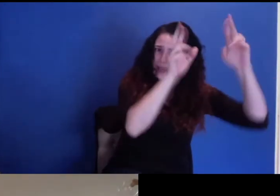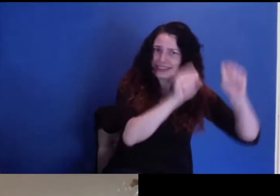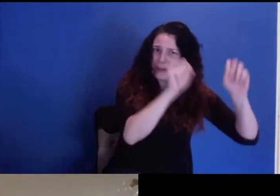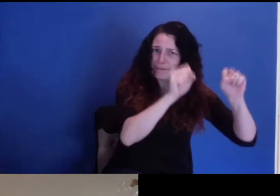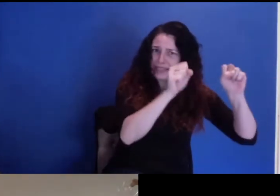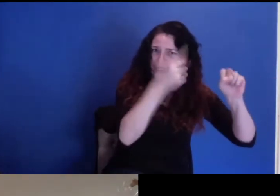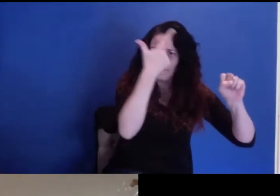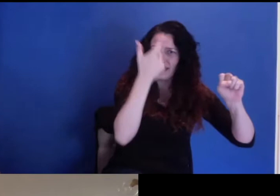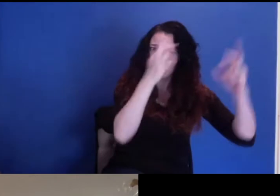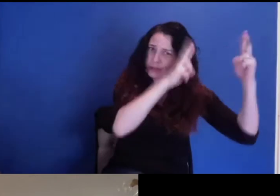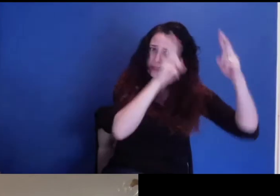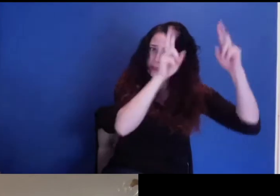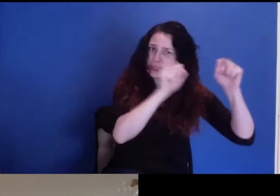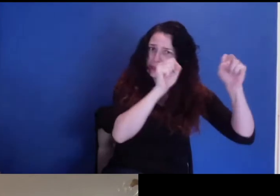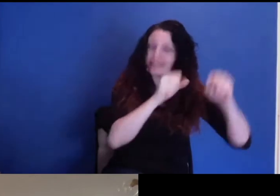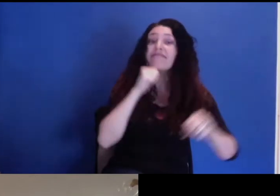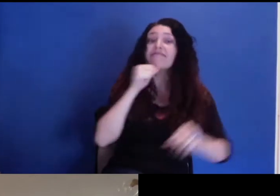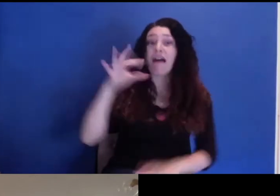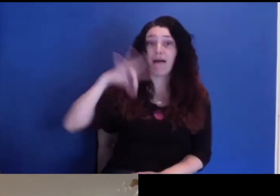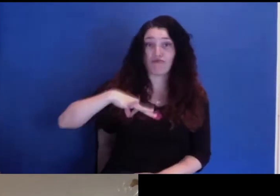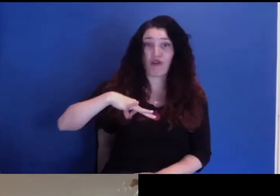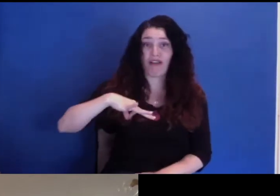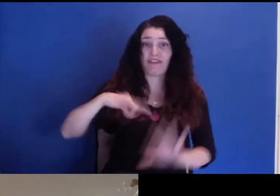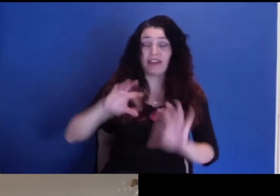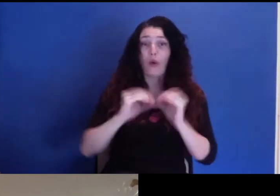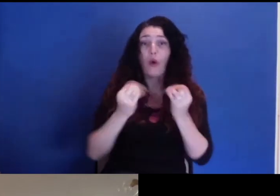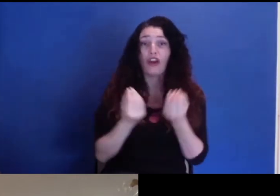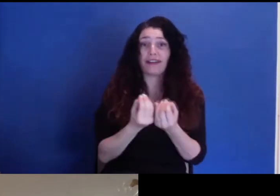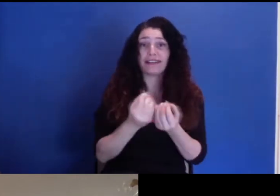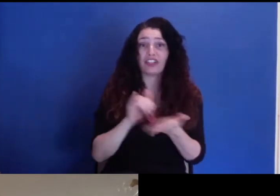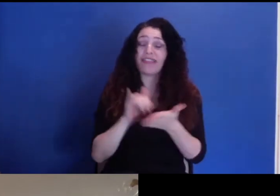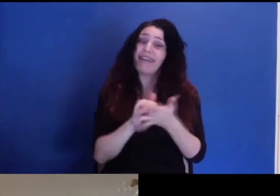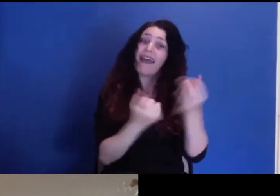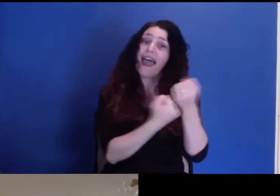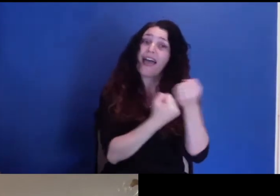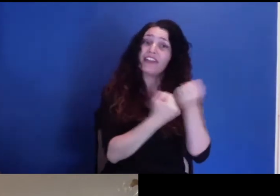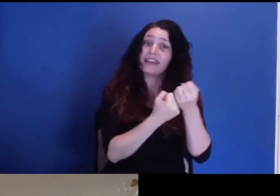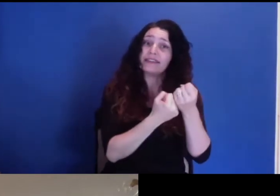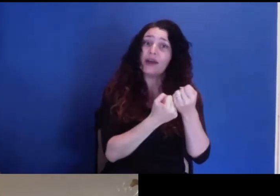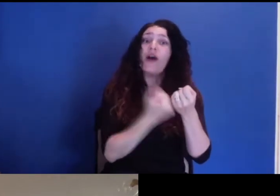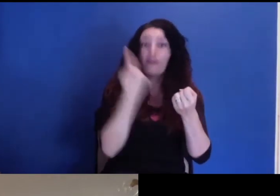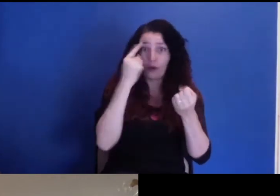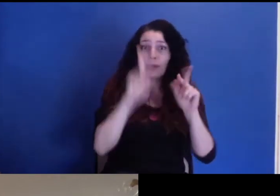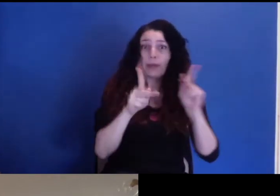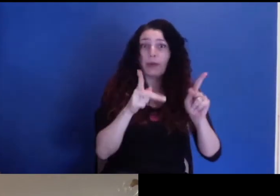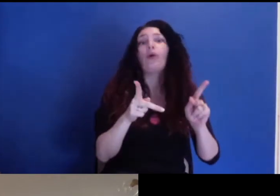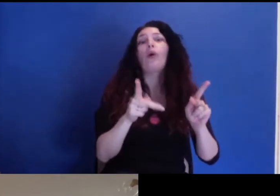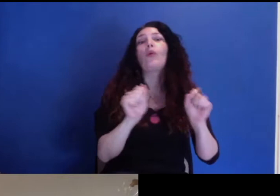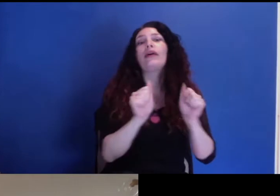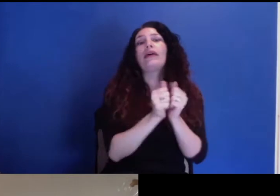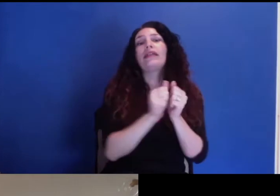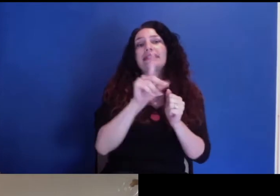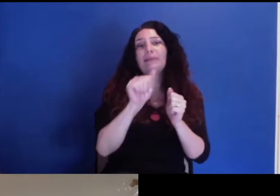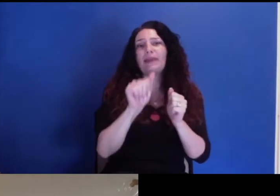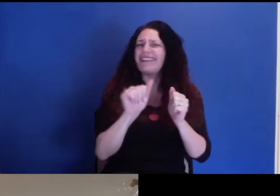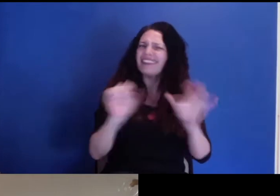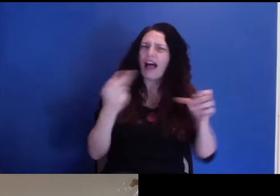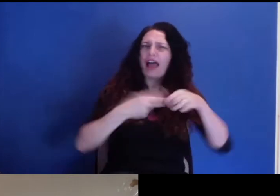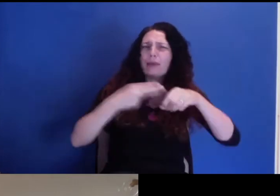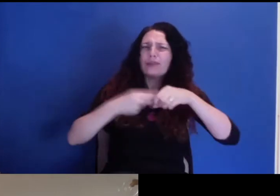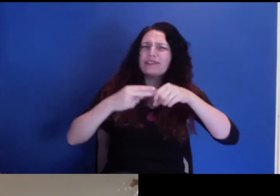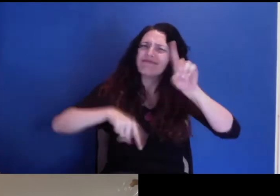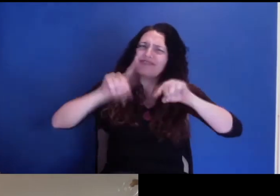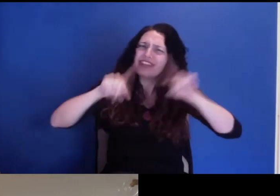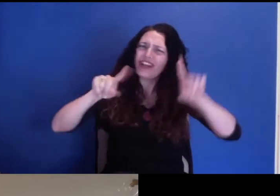a nonprofit organization that advocates so that people with disabilities can participate in all aspects of society.